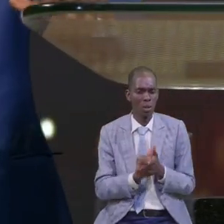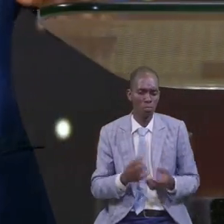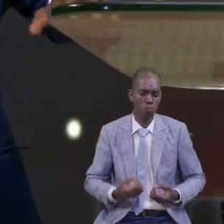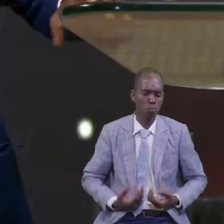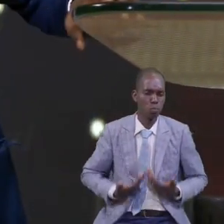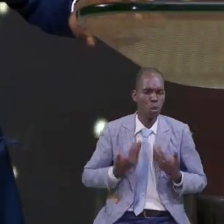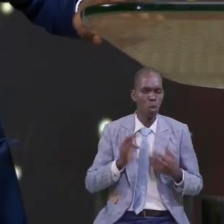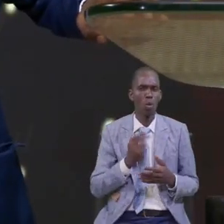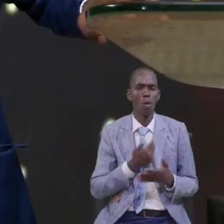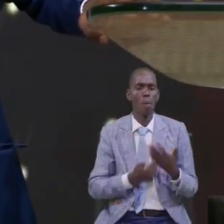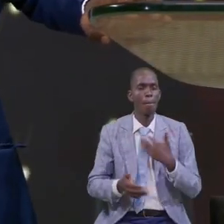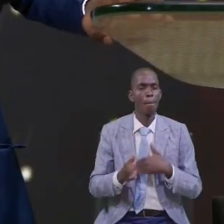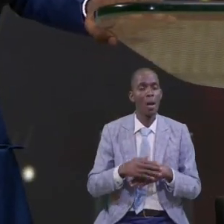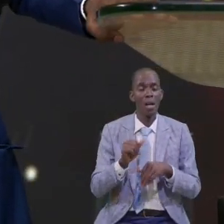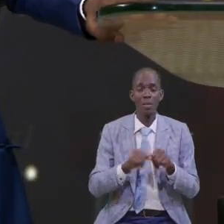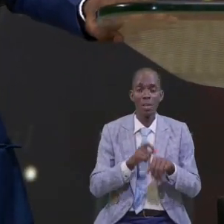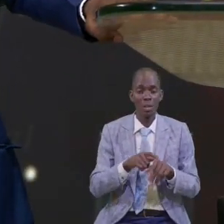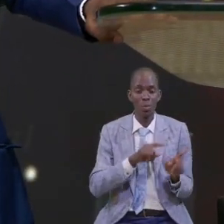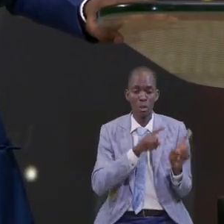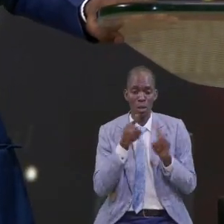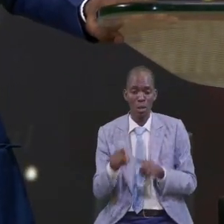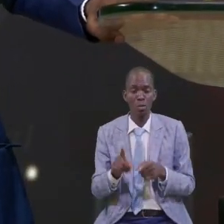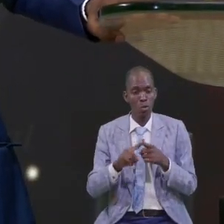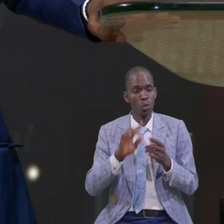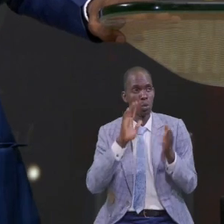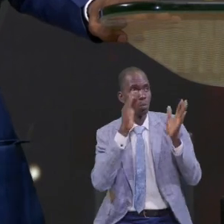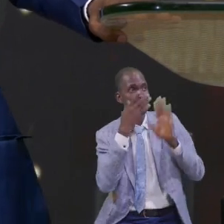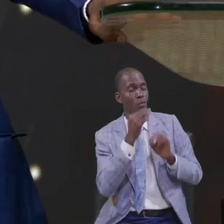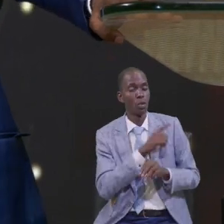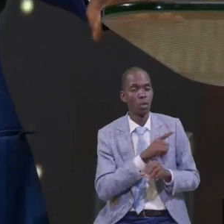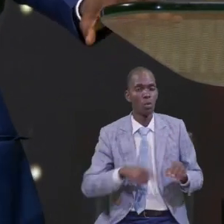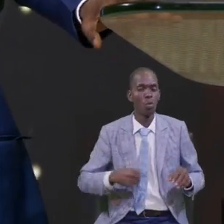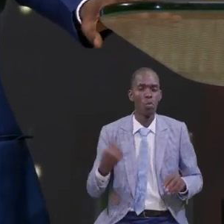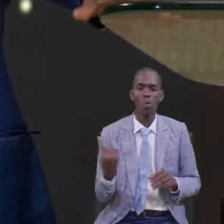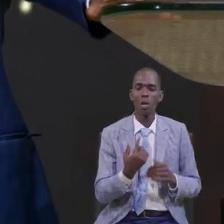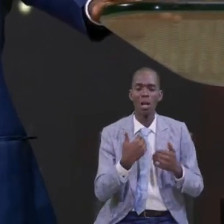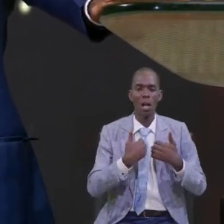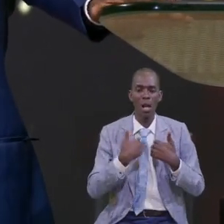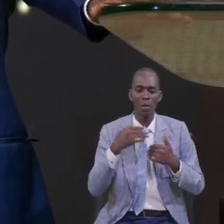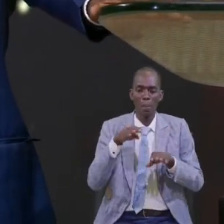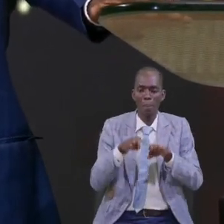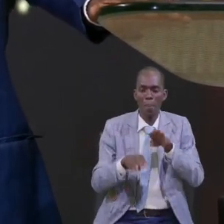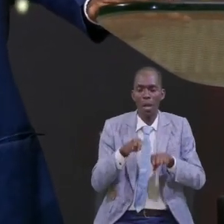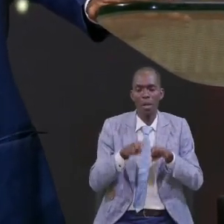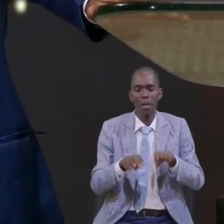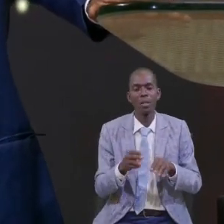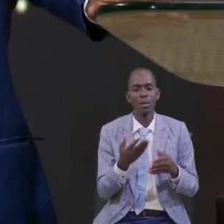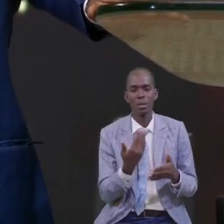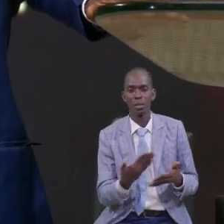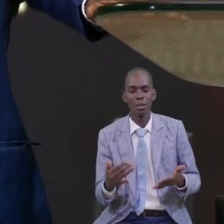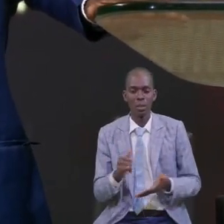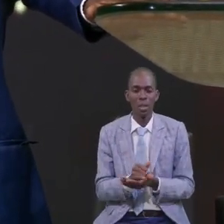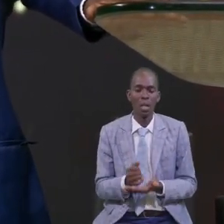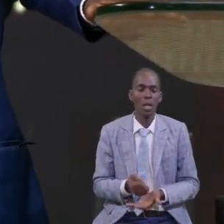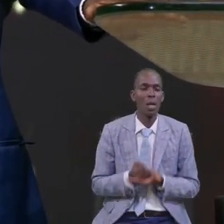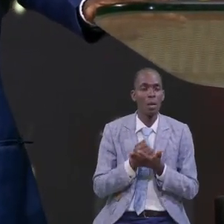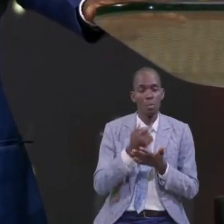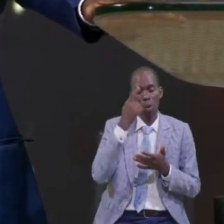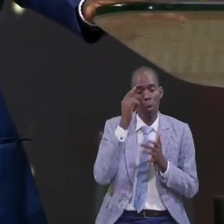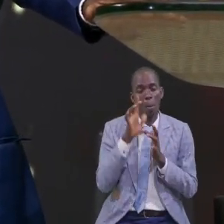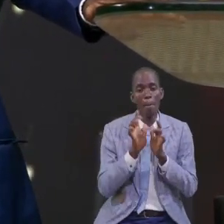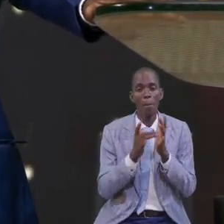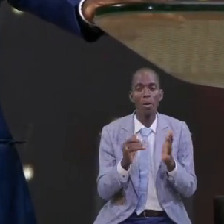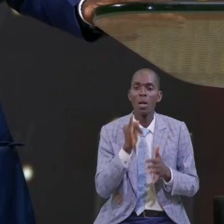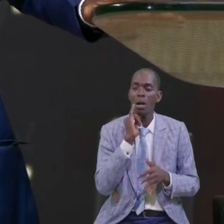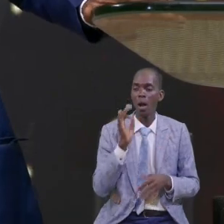we have the balanced food of the word of God, the scripture that is profitable in all things,